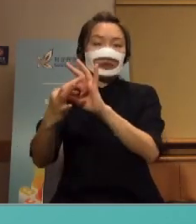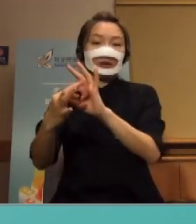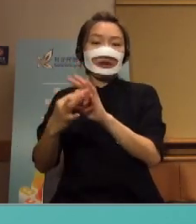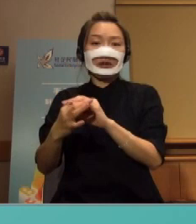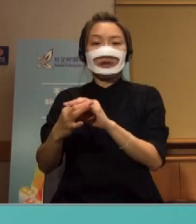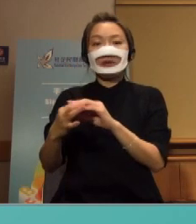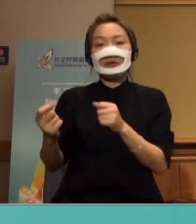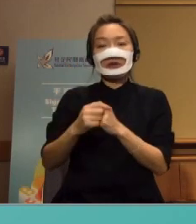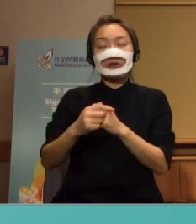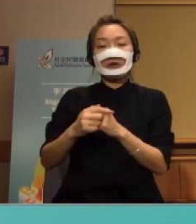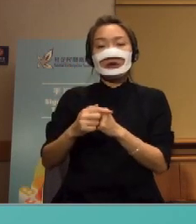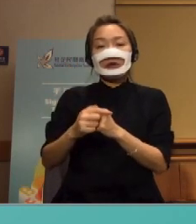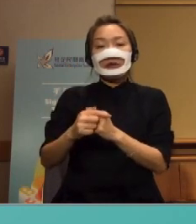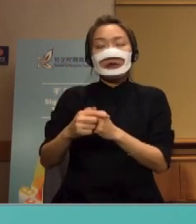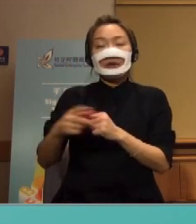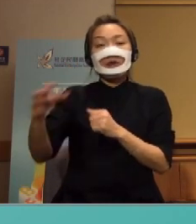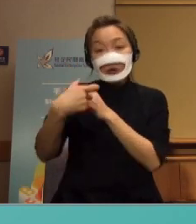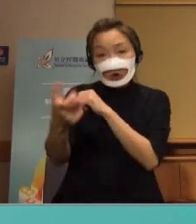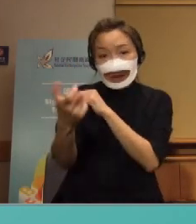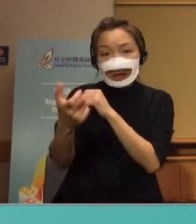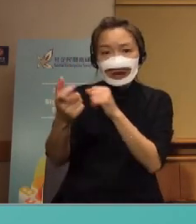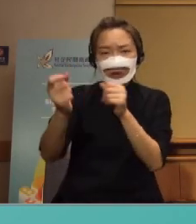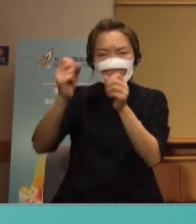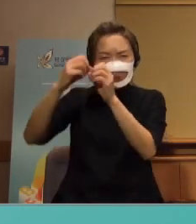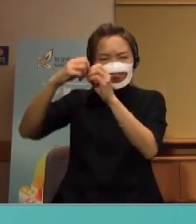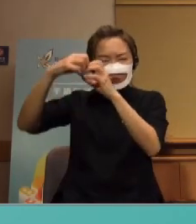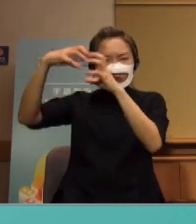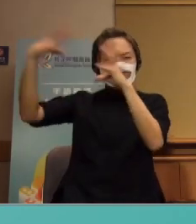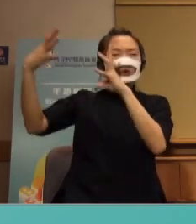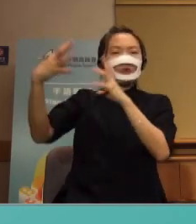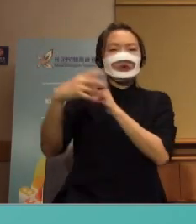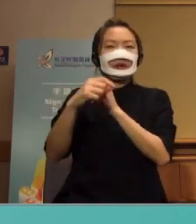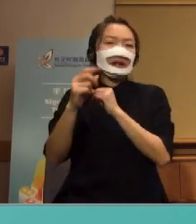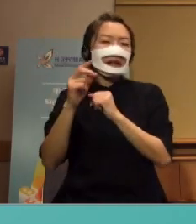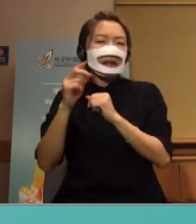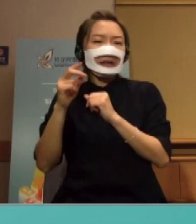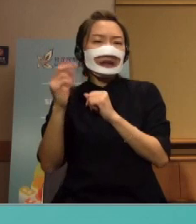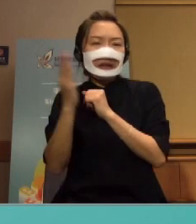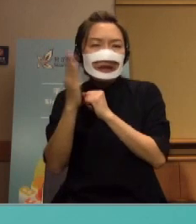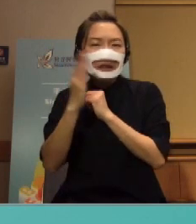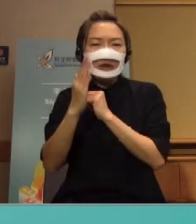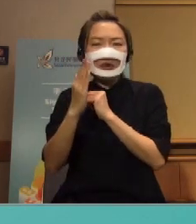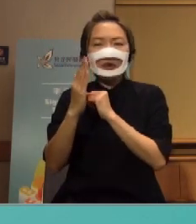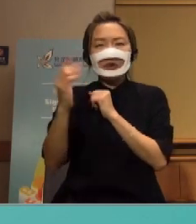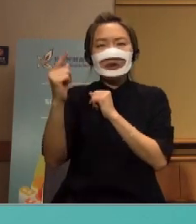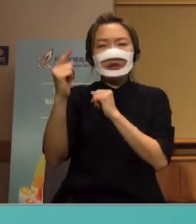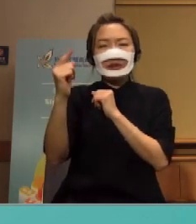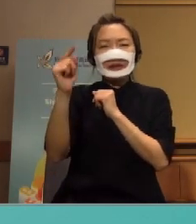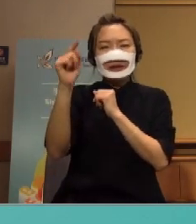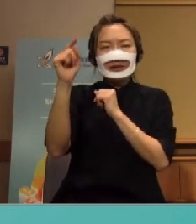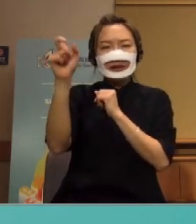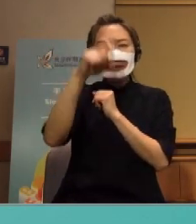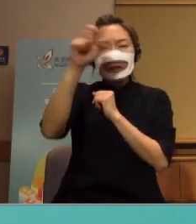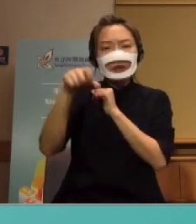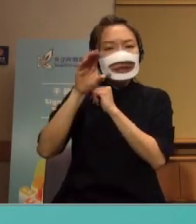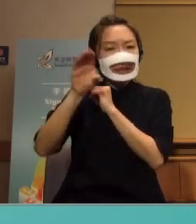market's roughly, 1-2 billion. So my goal is if we can shift even 10% of the crypto world over to participate in the carbon markets, we can actually grow the target markets